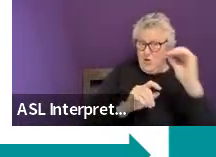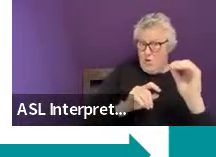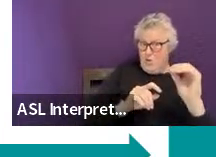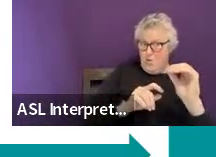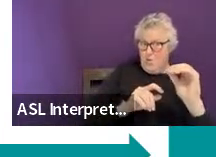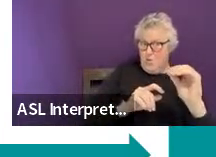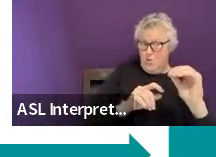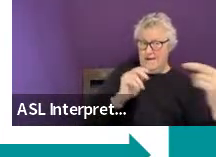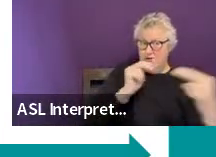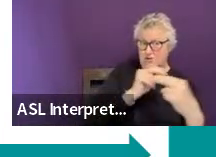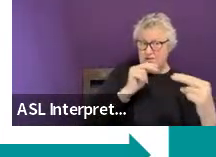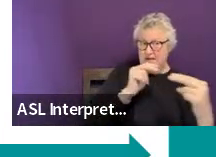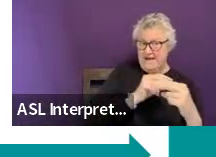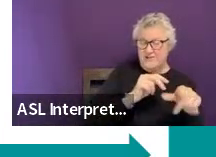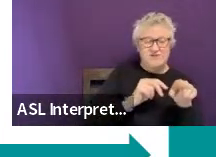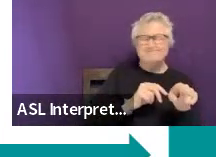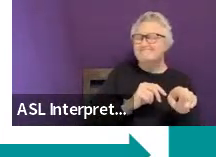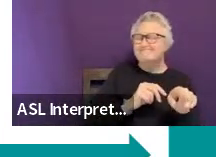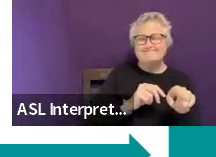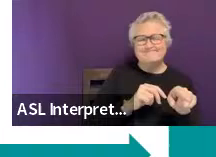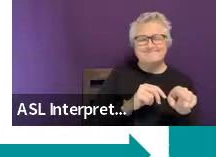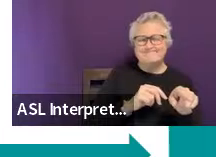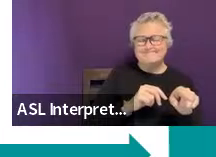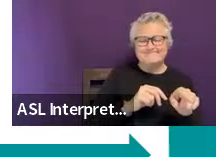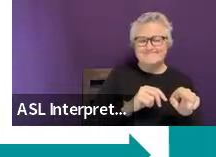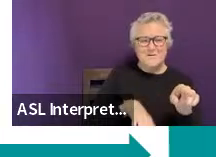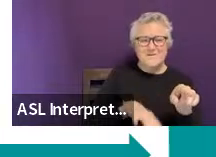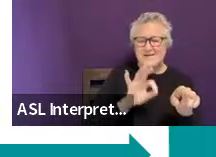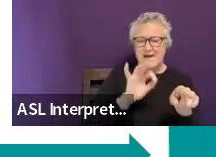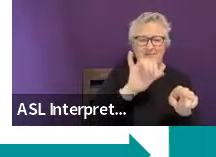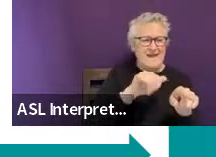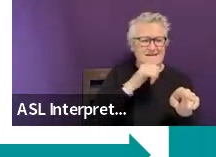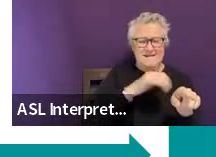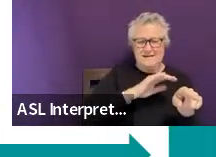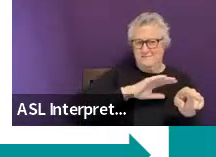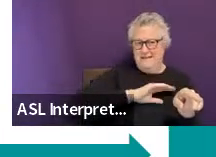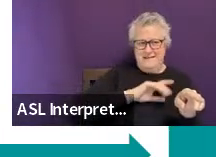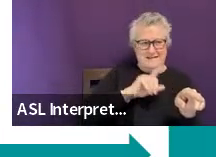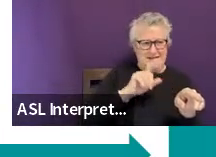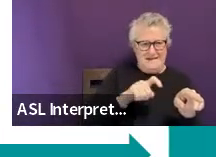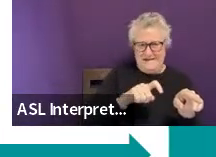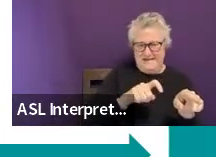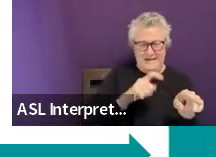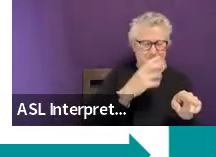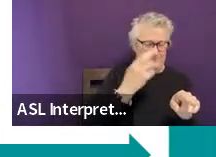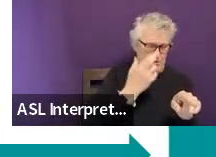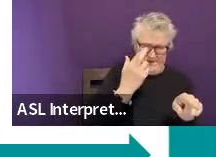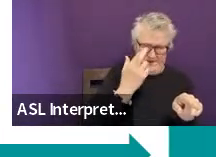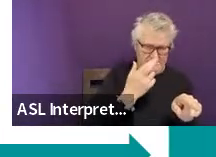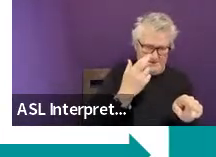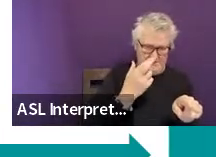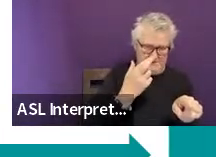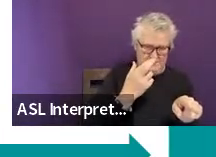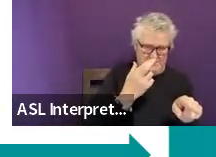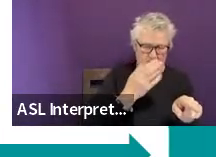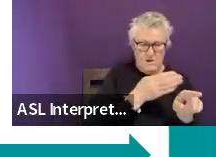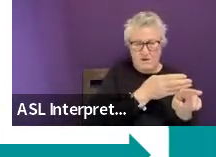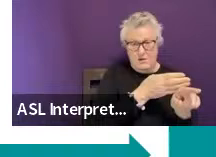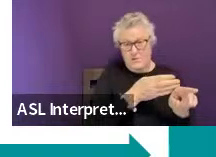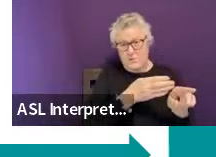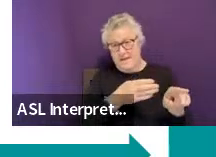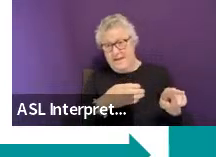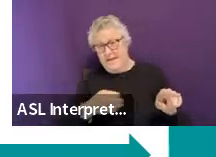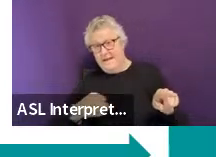that didn't meet the purpose and need. And we've talked about that at prior ESG meetings. Again, all the way to the third